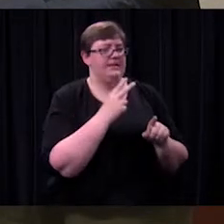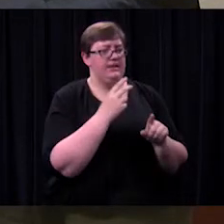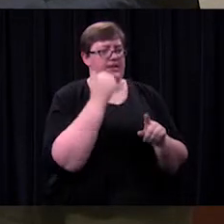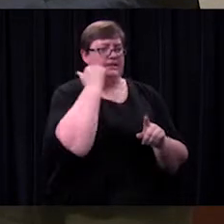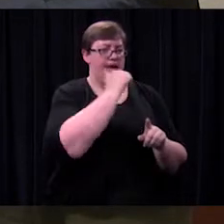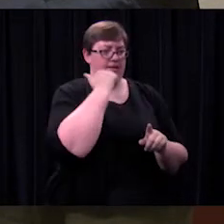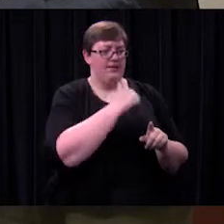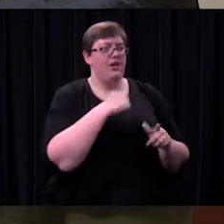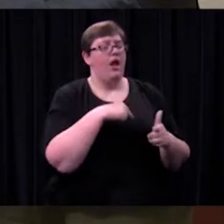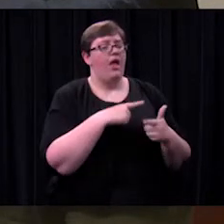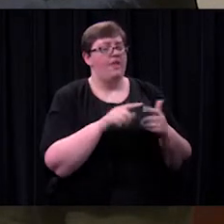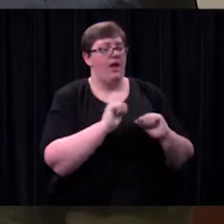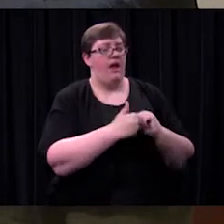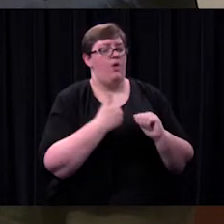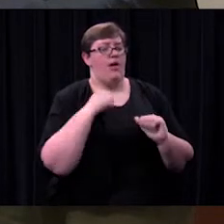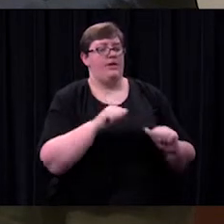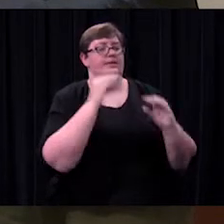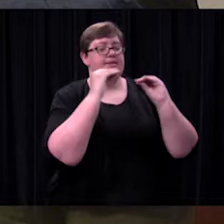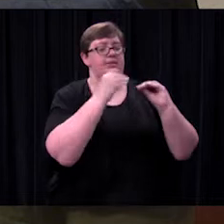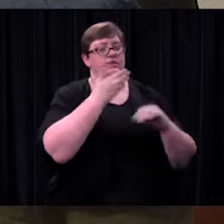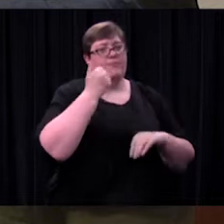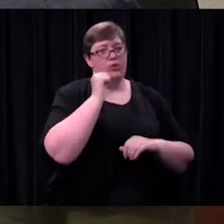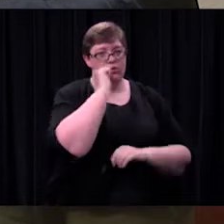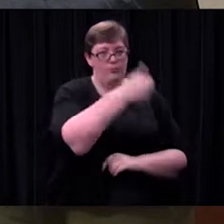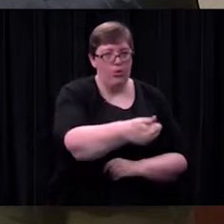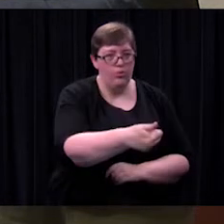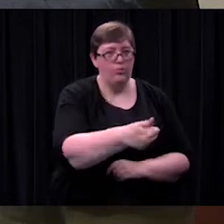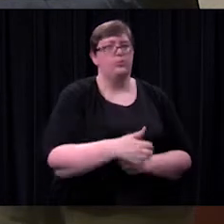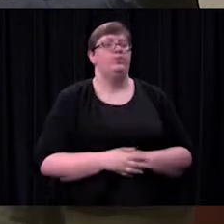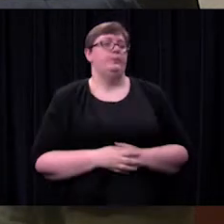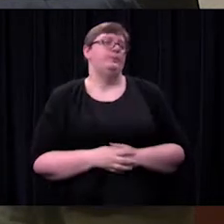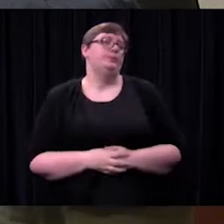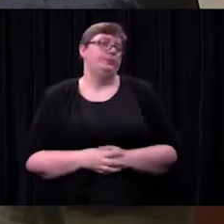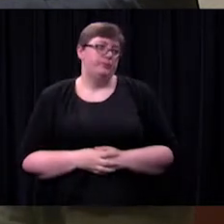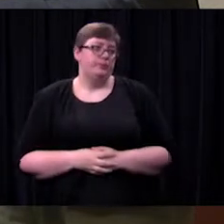kids, and so that's one of the things we're really excited about with it.